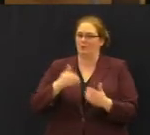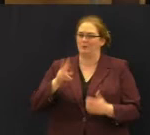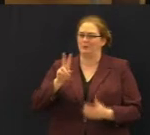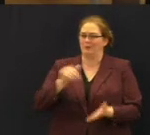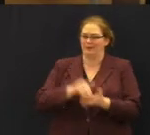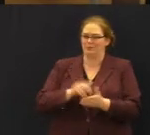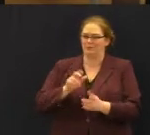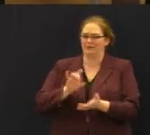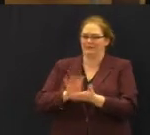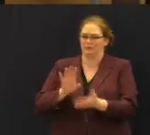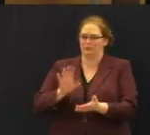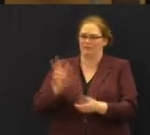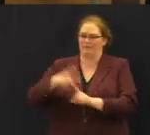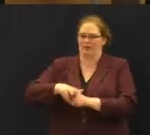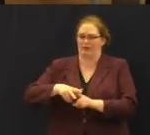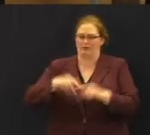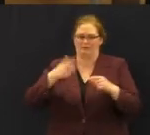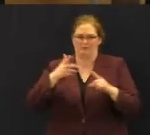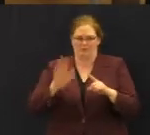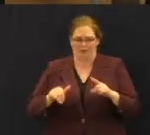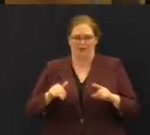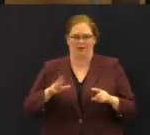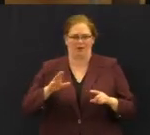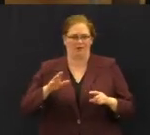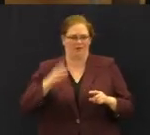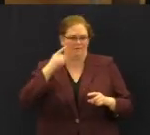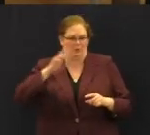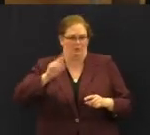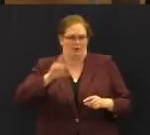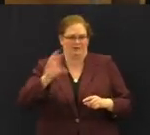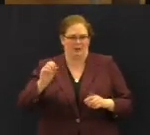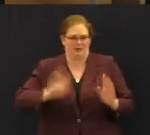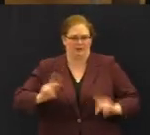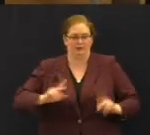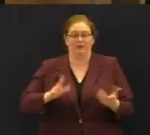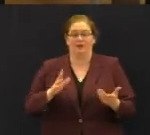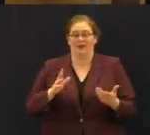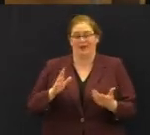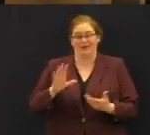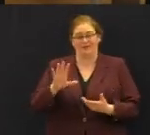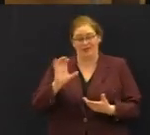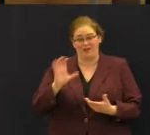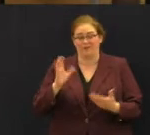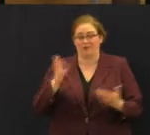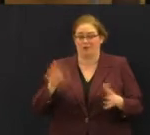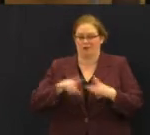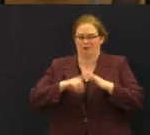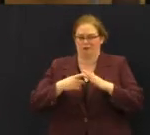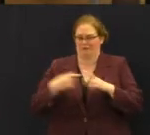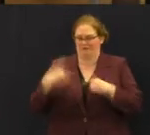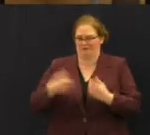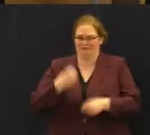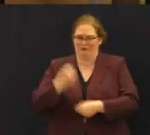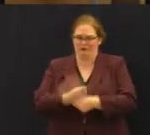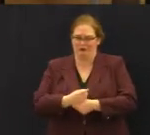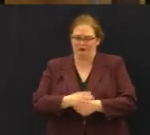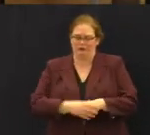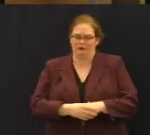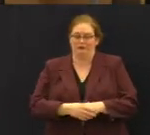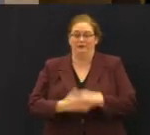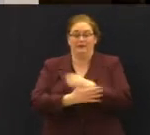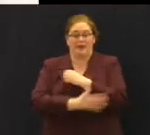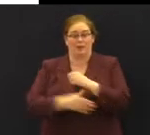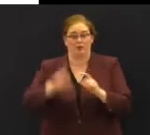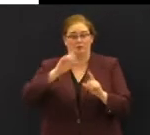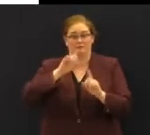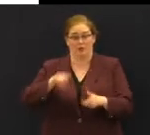filed against Bucks County tenants, and over 500 have occurred just since the start of this year. The county responded at the